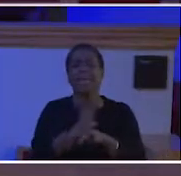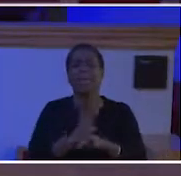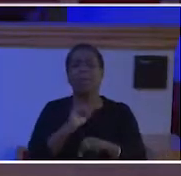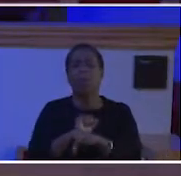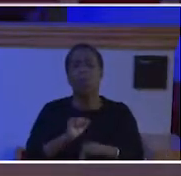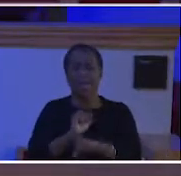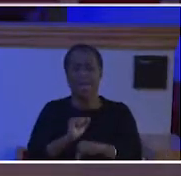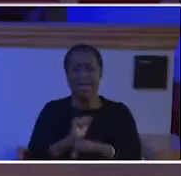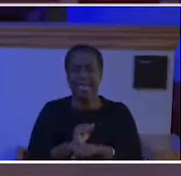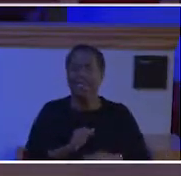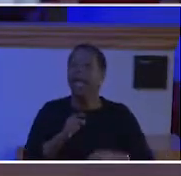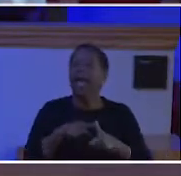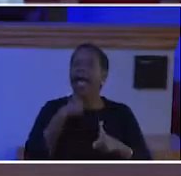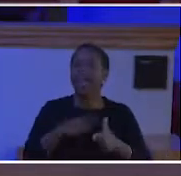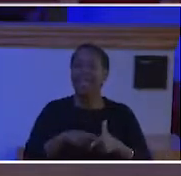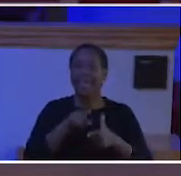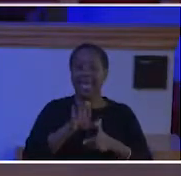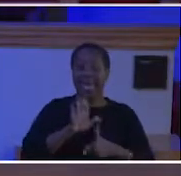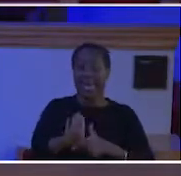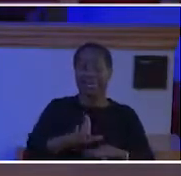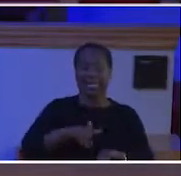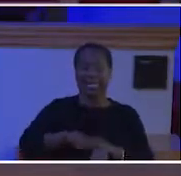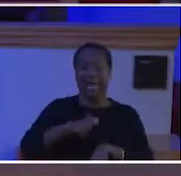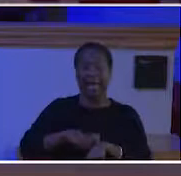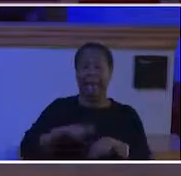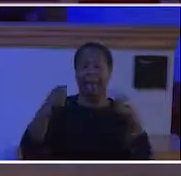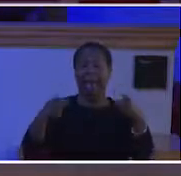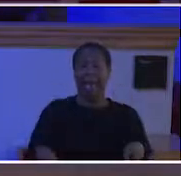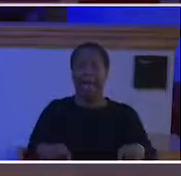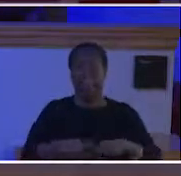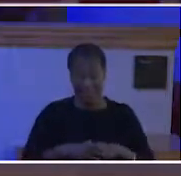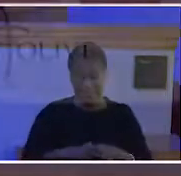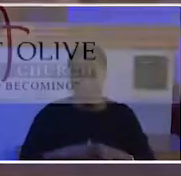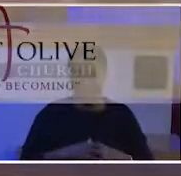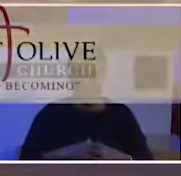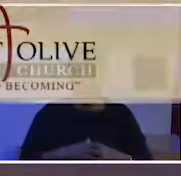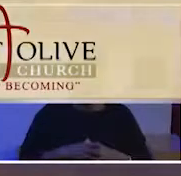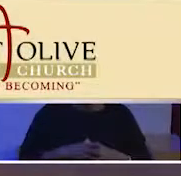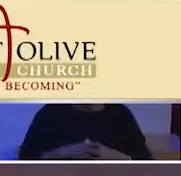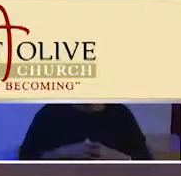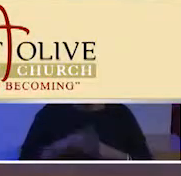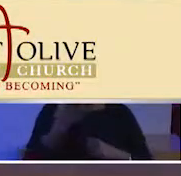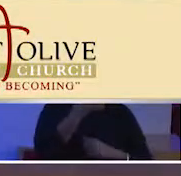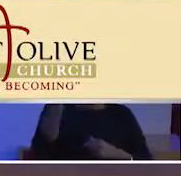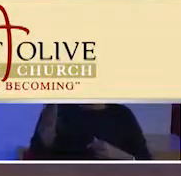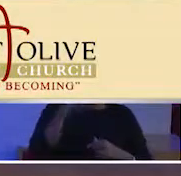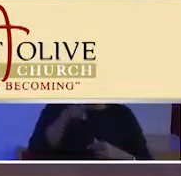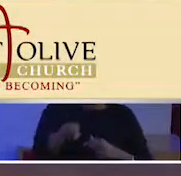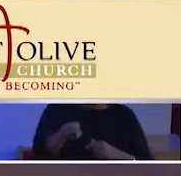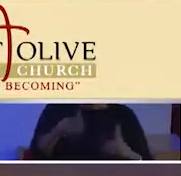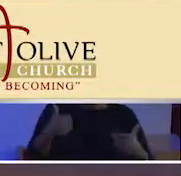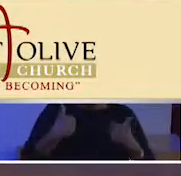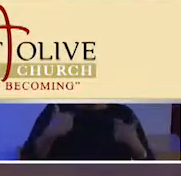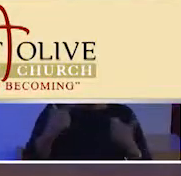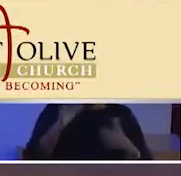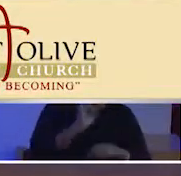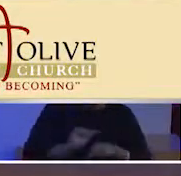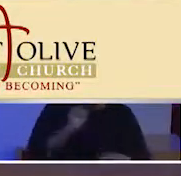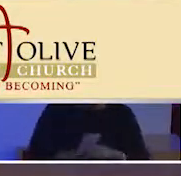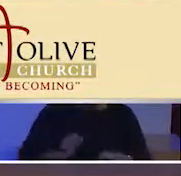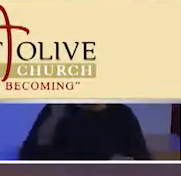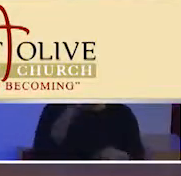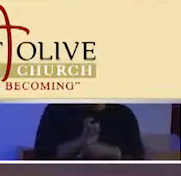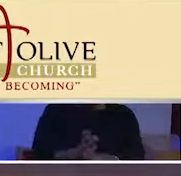working. And then his time came. And because he had worked so